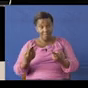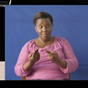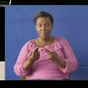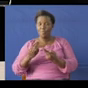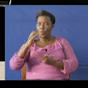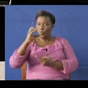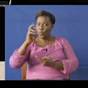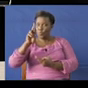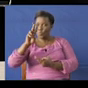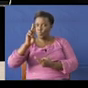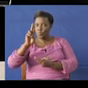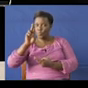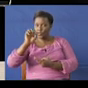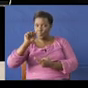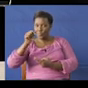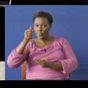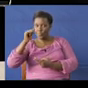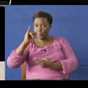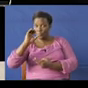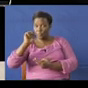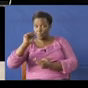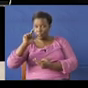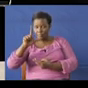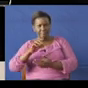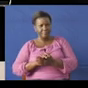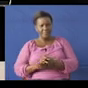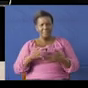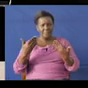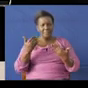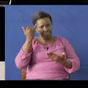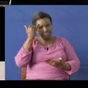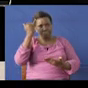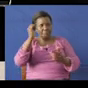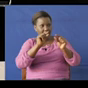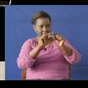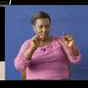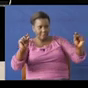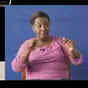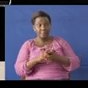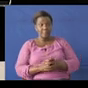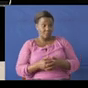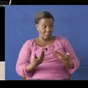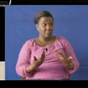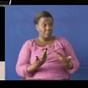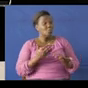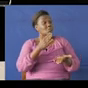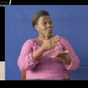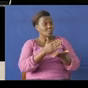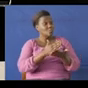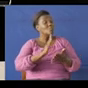crucial, something very important. So how do we use the word imperative in the sentence? We say that it